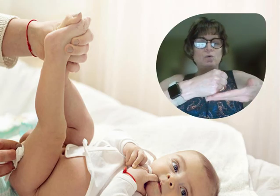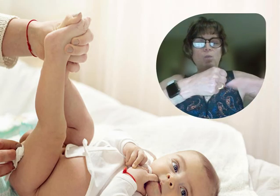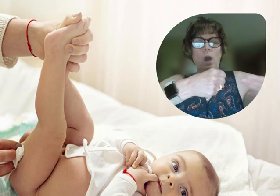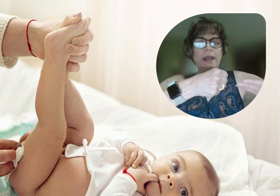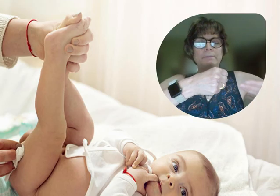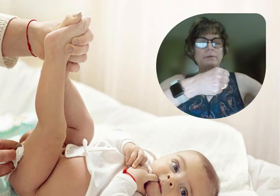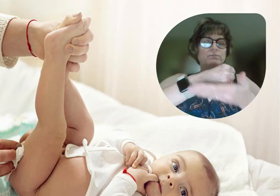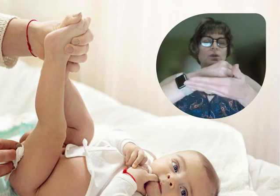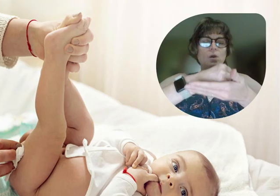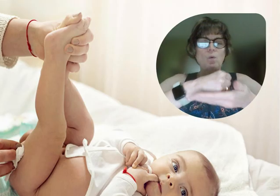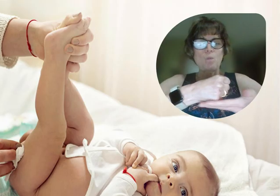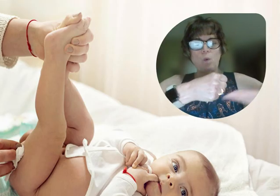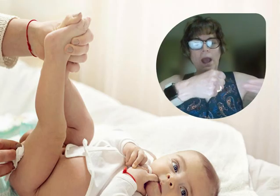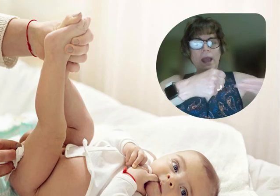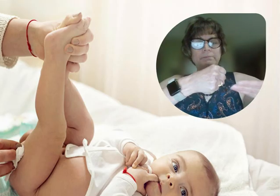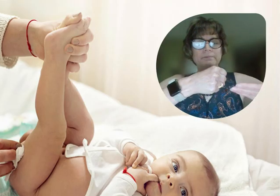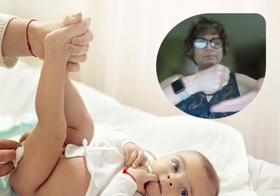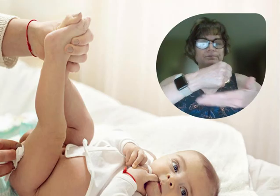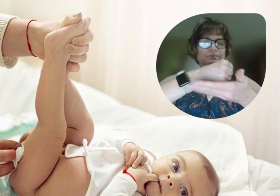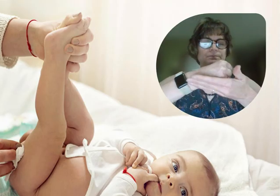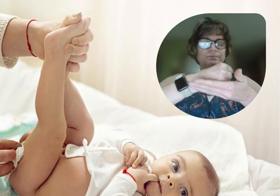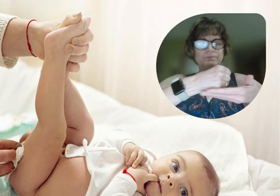you wipe. Wipe.